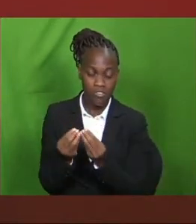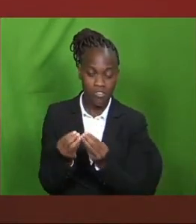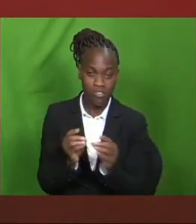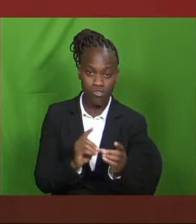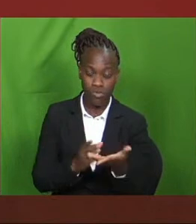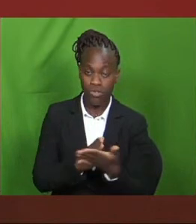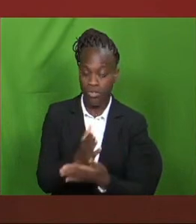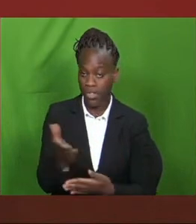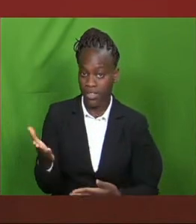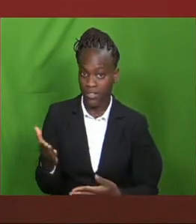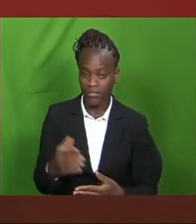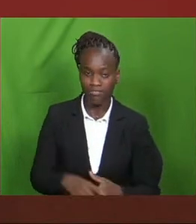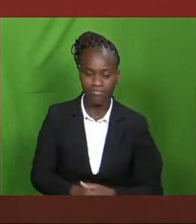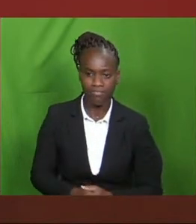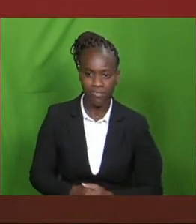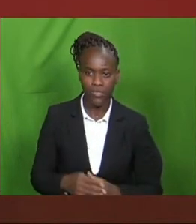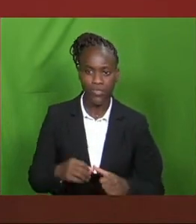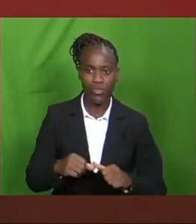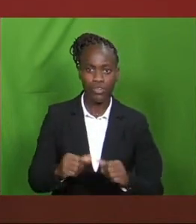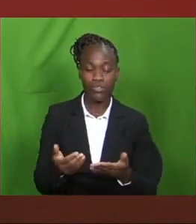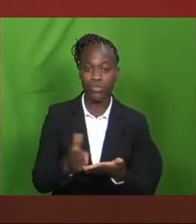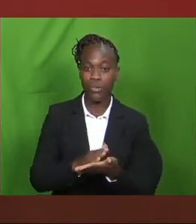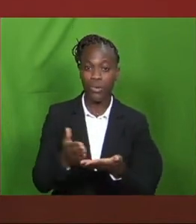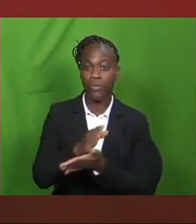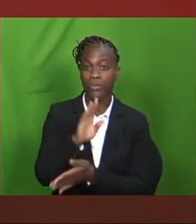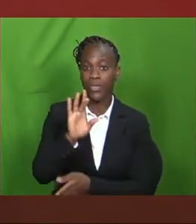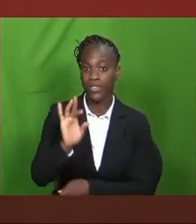thing. We move to page 8.